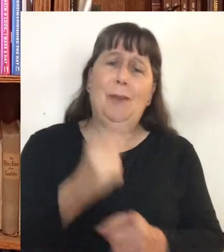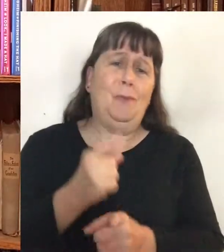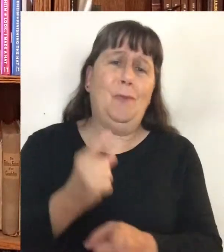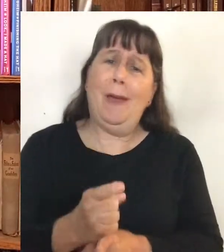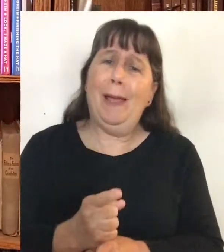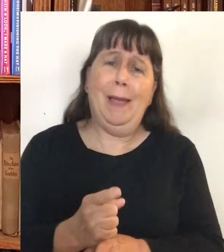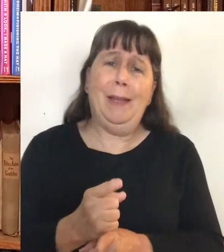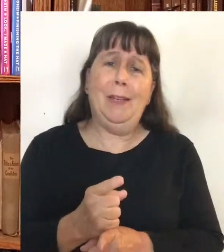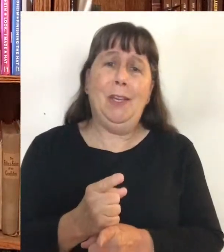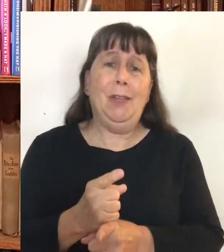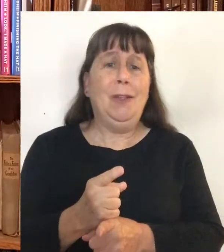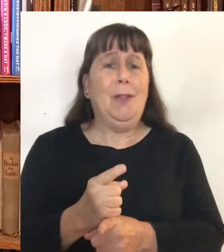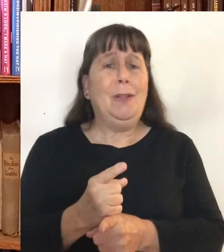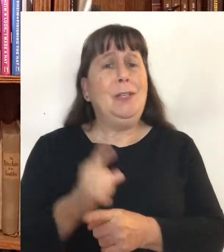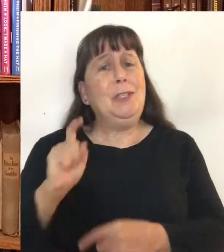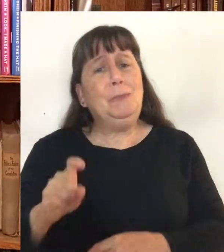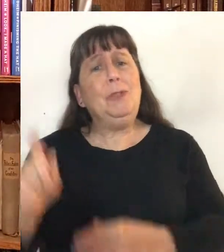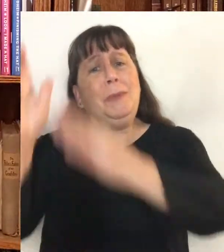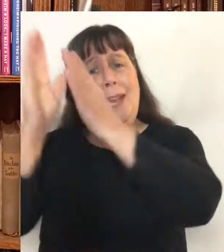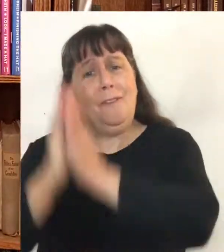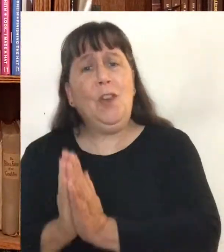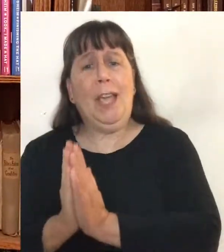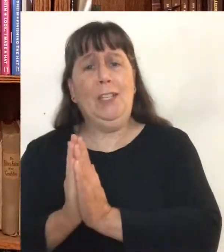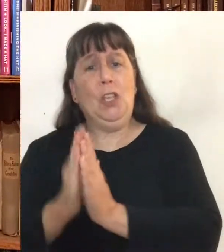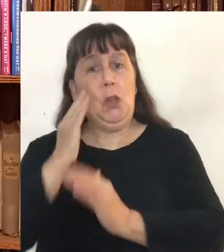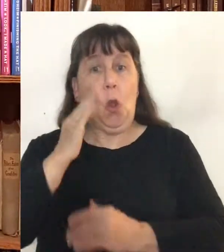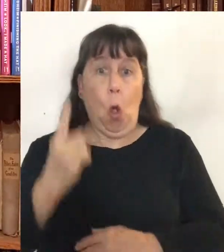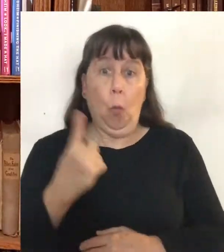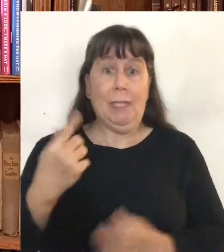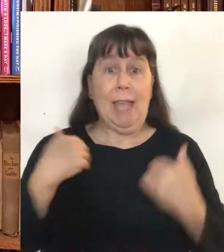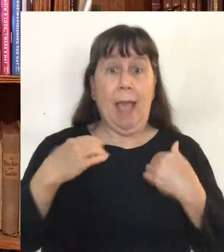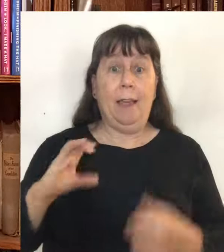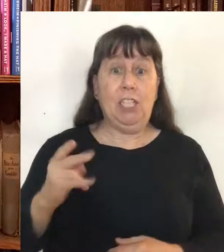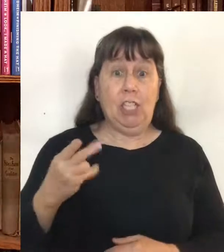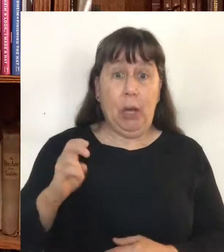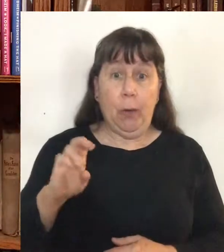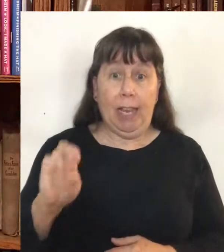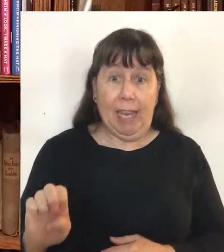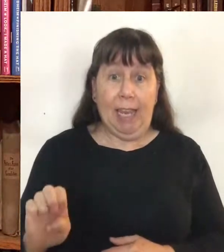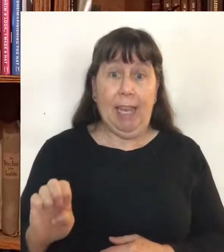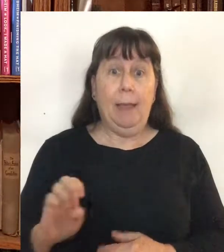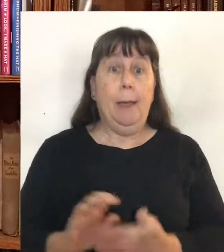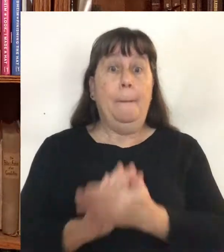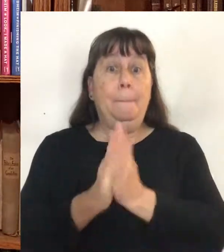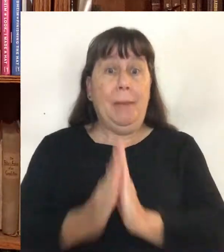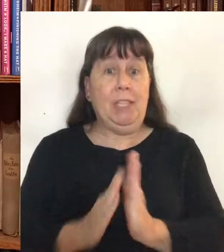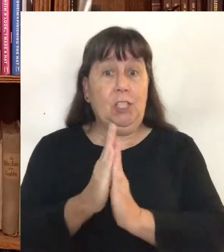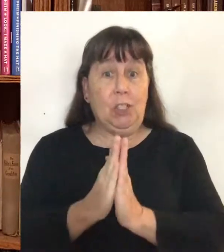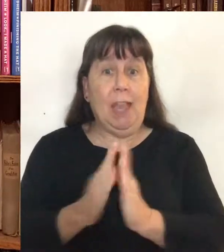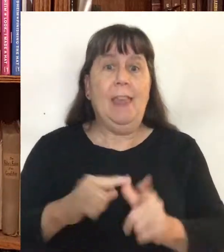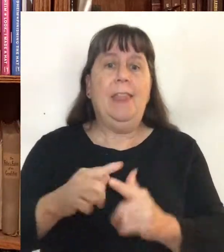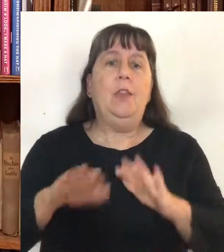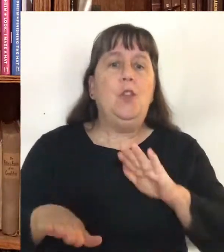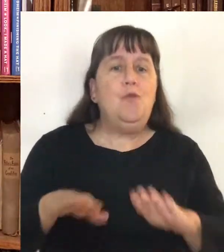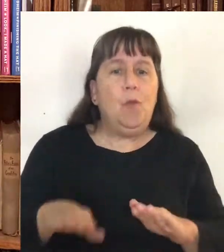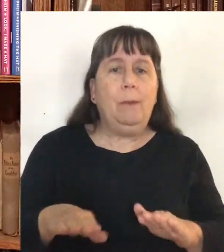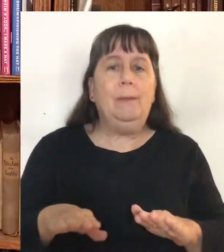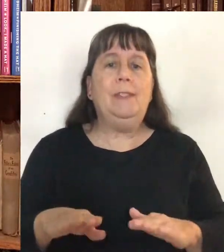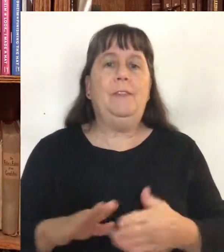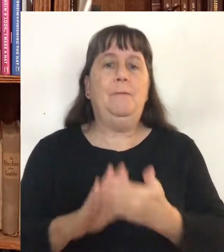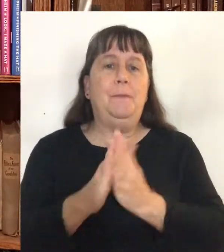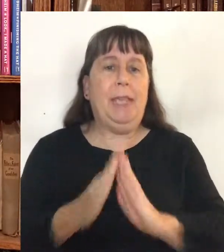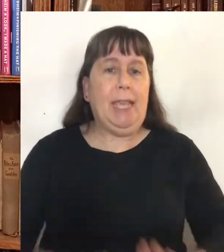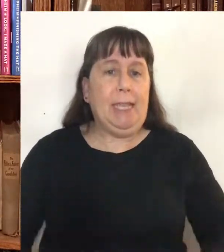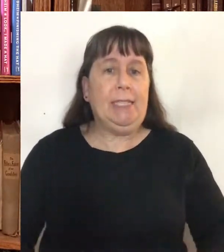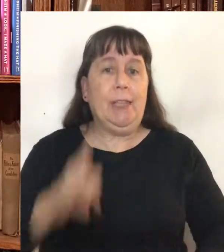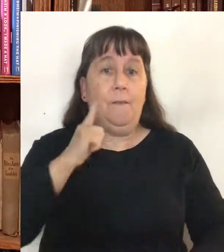That's not it at all. It's supposed to be the invocation. You know, we've always had the Cherokee peace chant and then the drums of peace for an